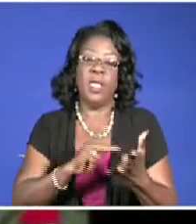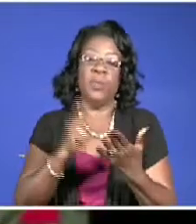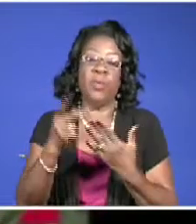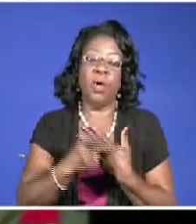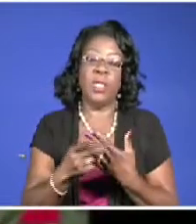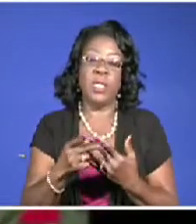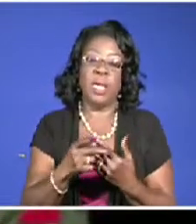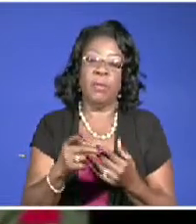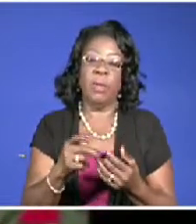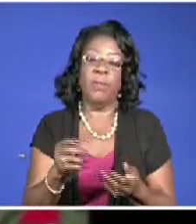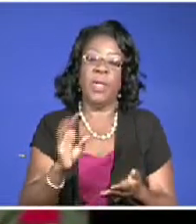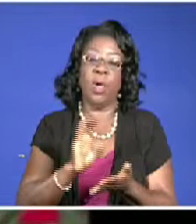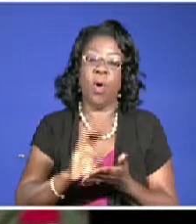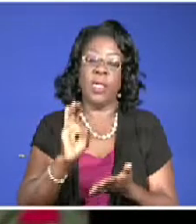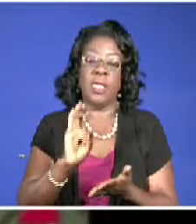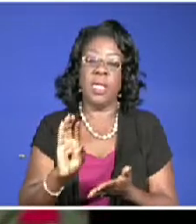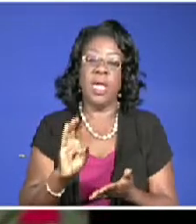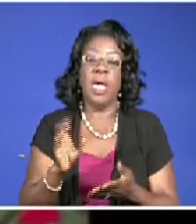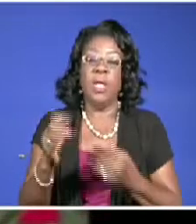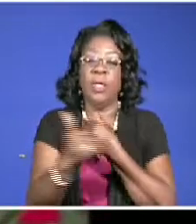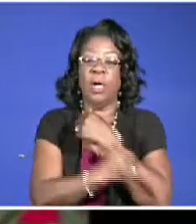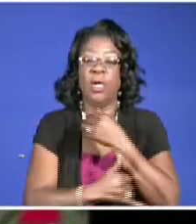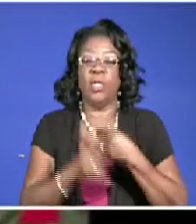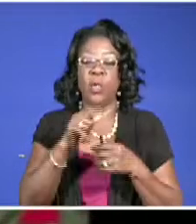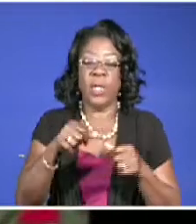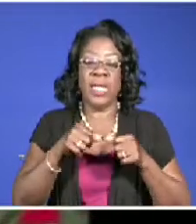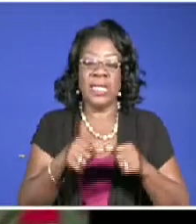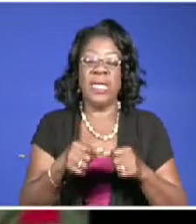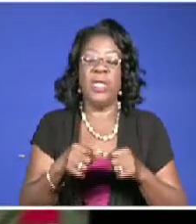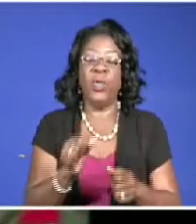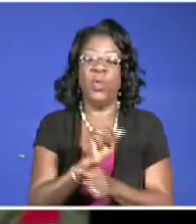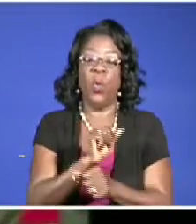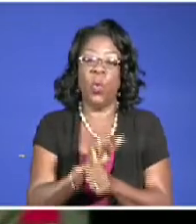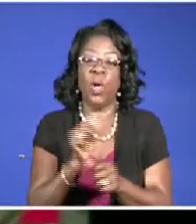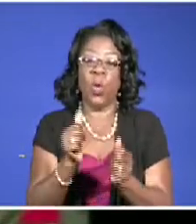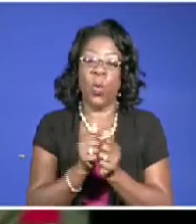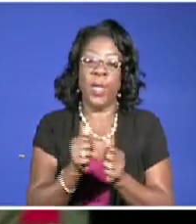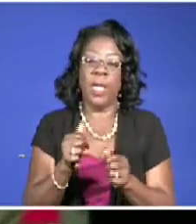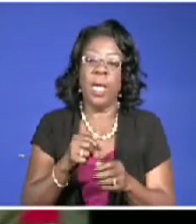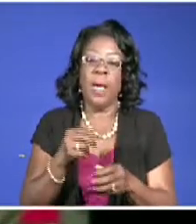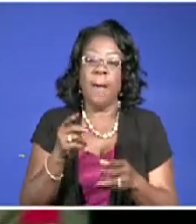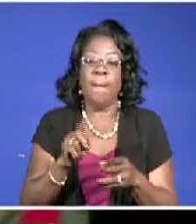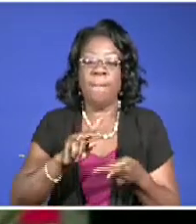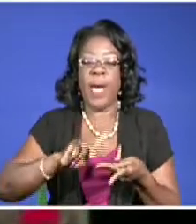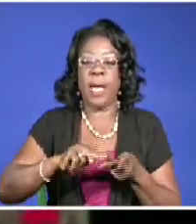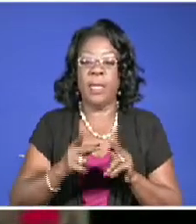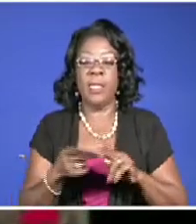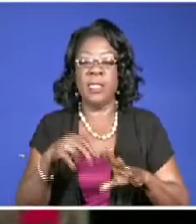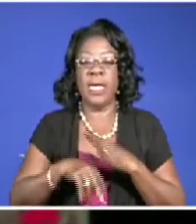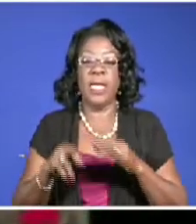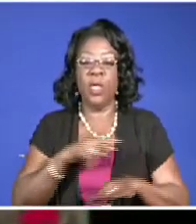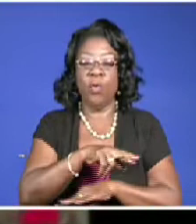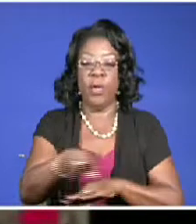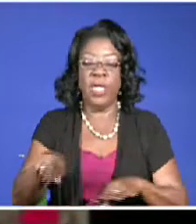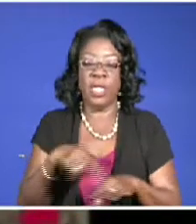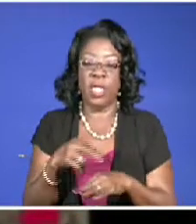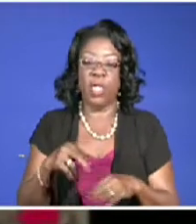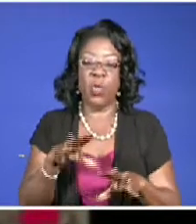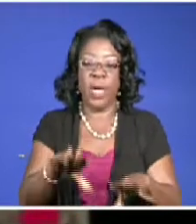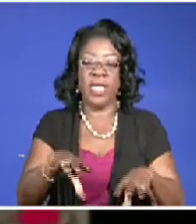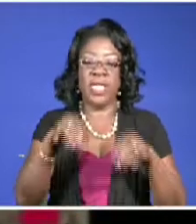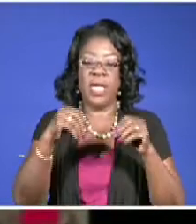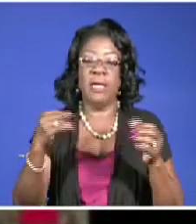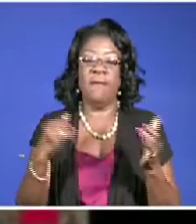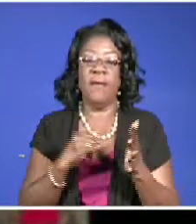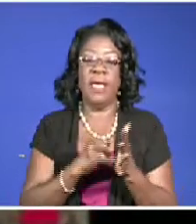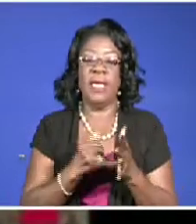will be costly, the country will continue to work with regional and international partners to achieve its goals. He further indicated that